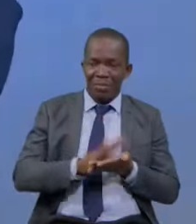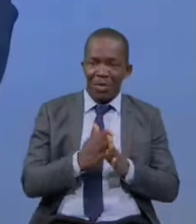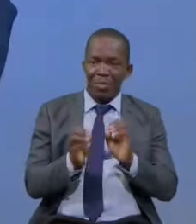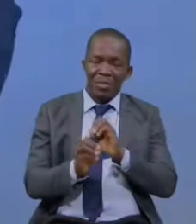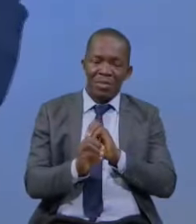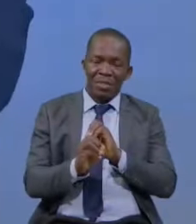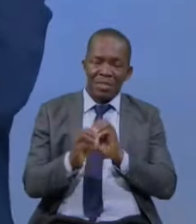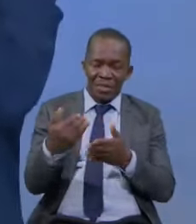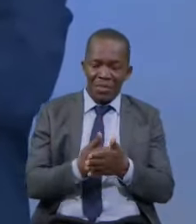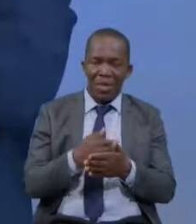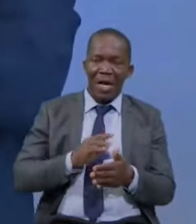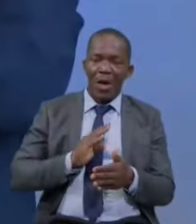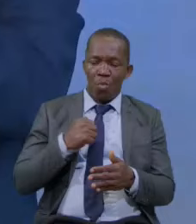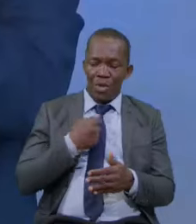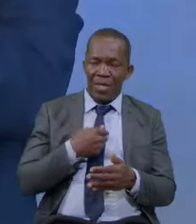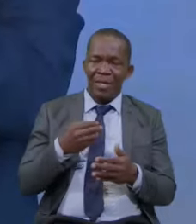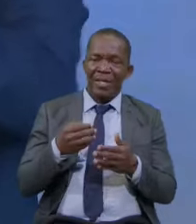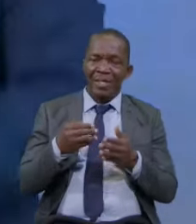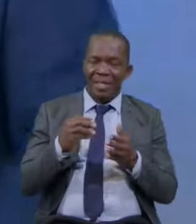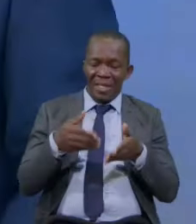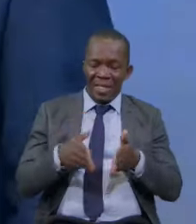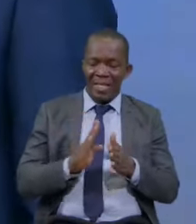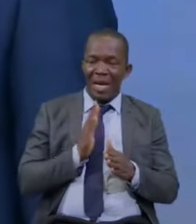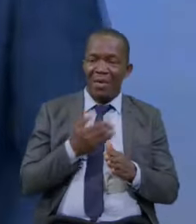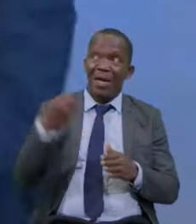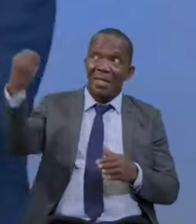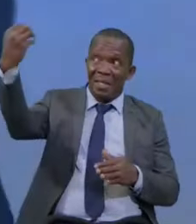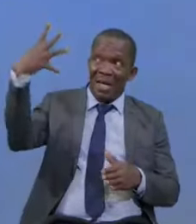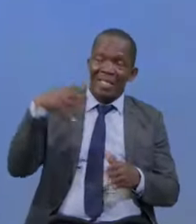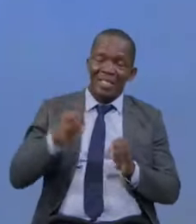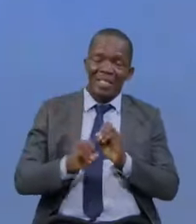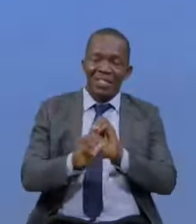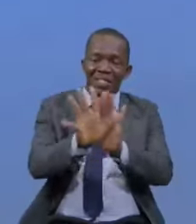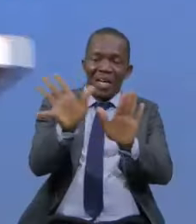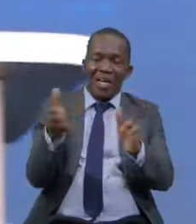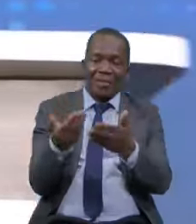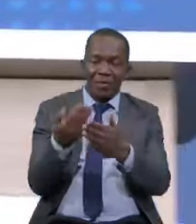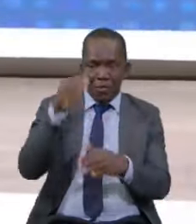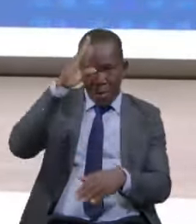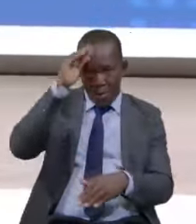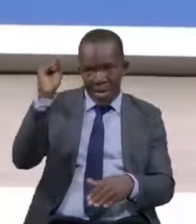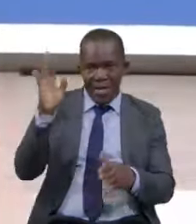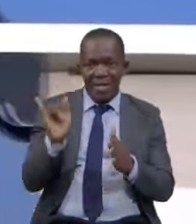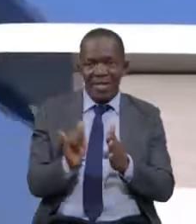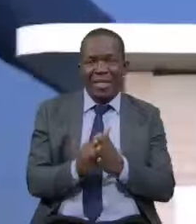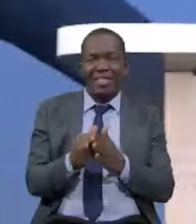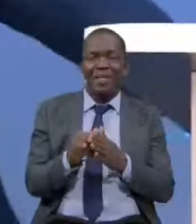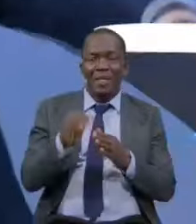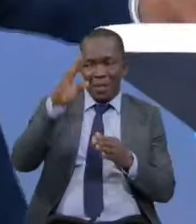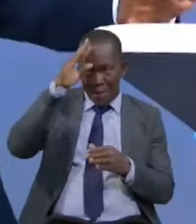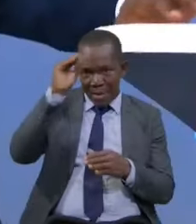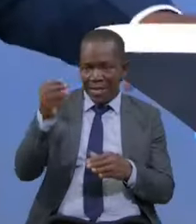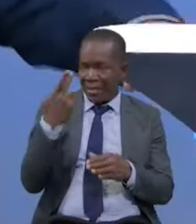they see our good works, they see our good character, they see our gracious